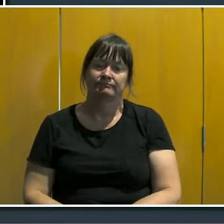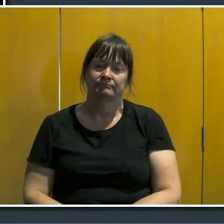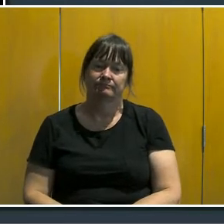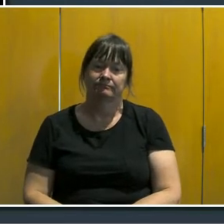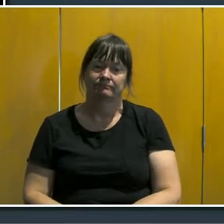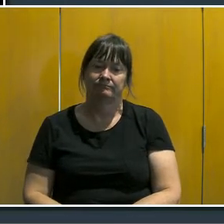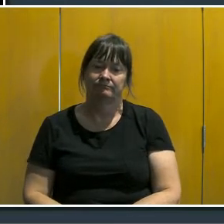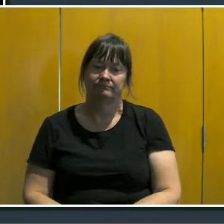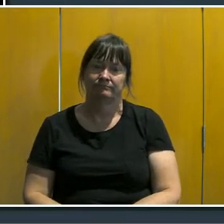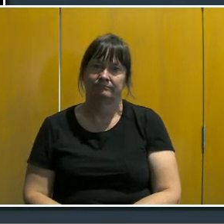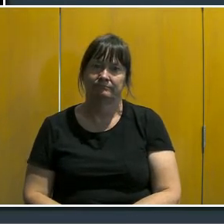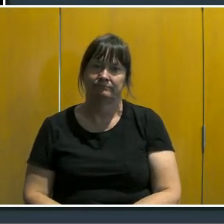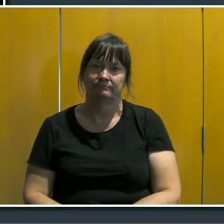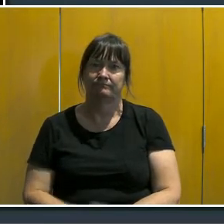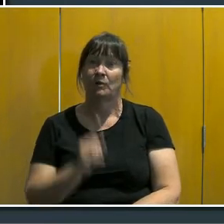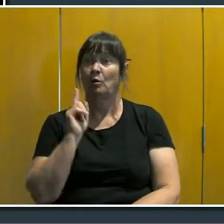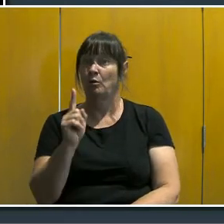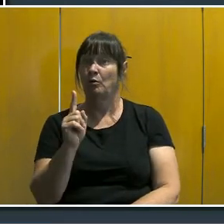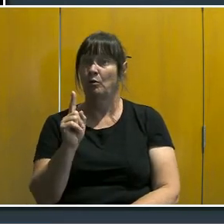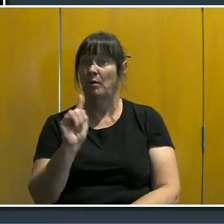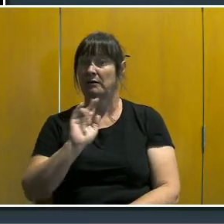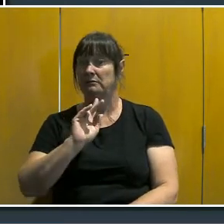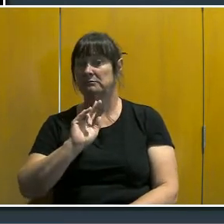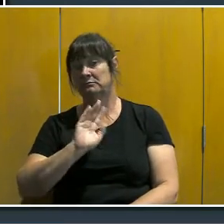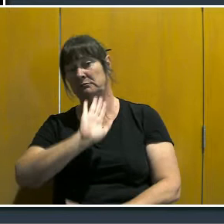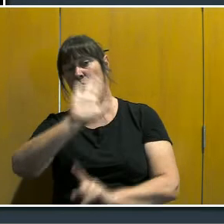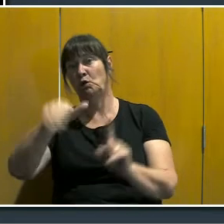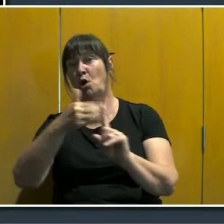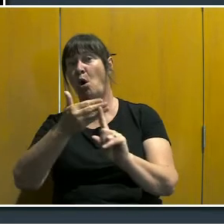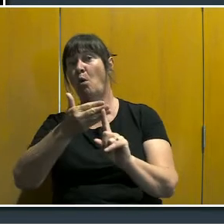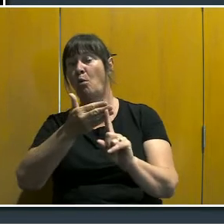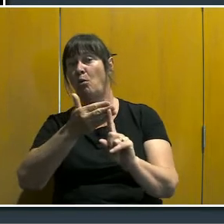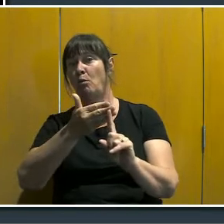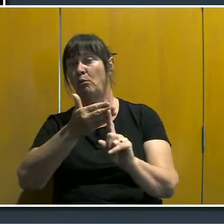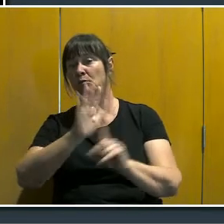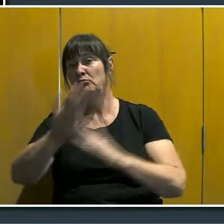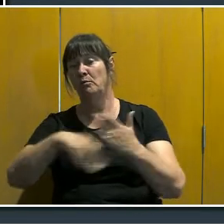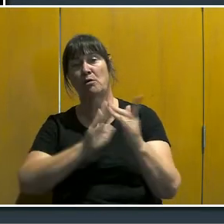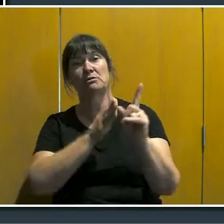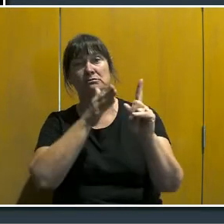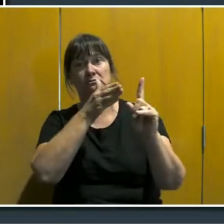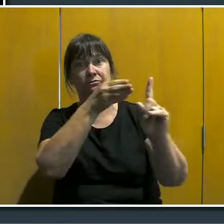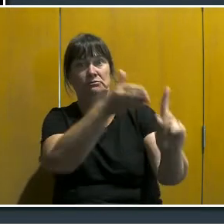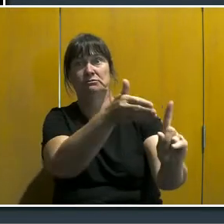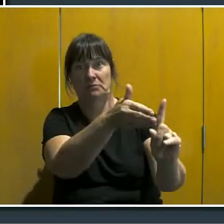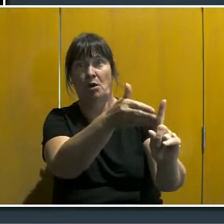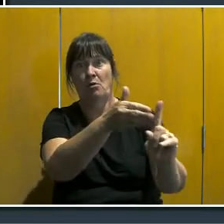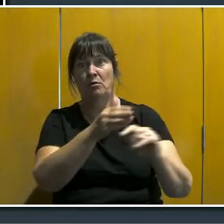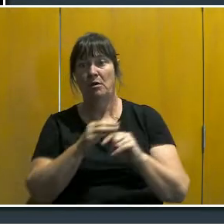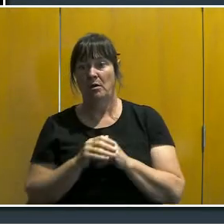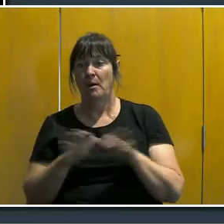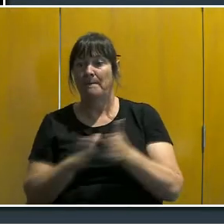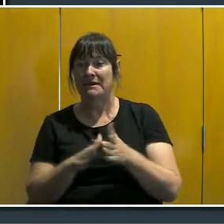One of the stated objectives of the proposed changes is making sure that similar properties pay similar